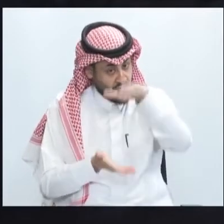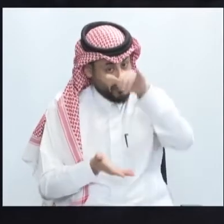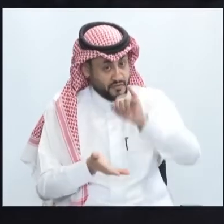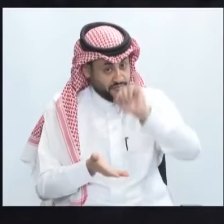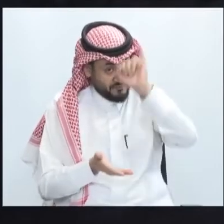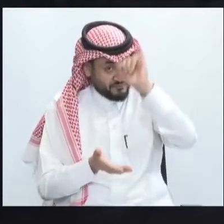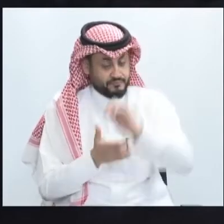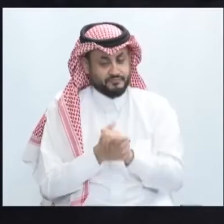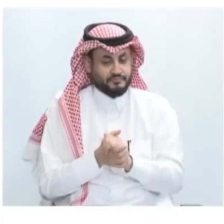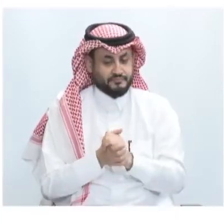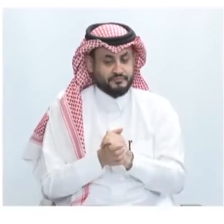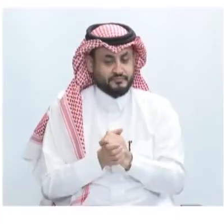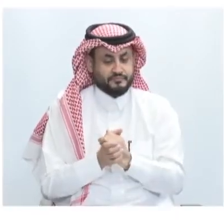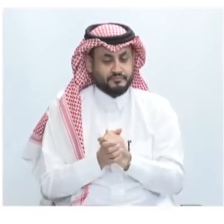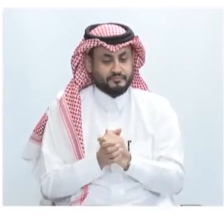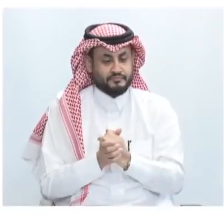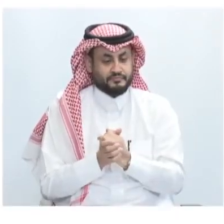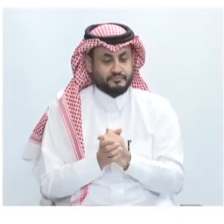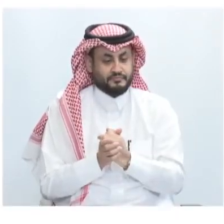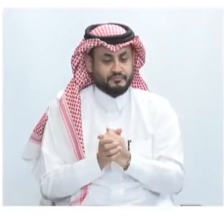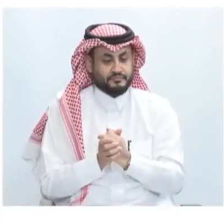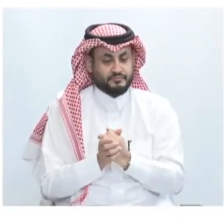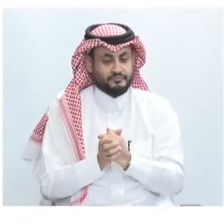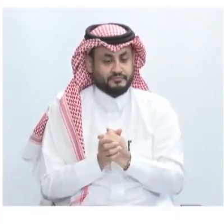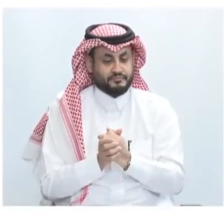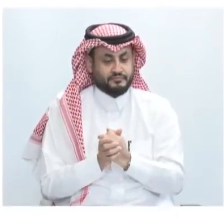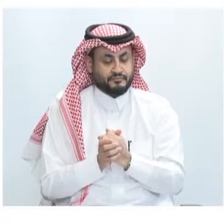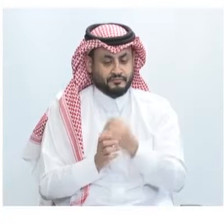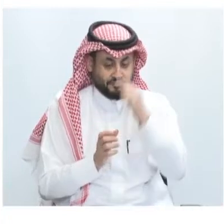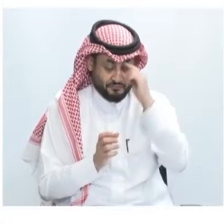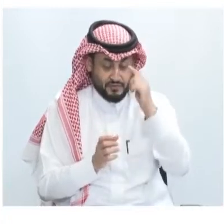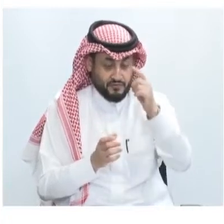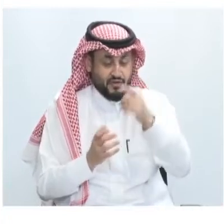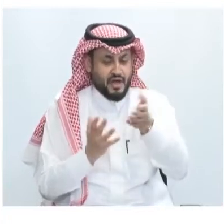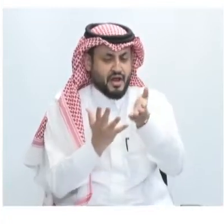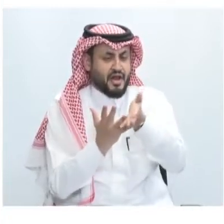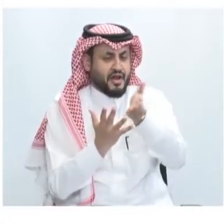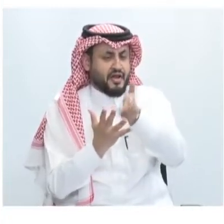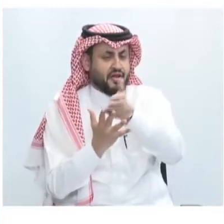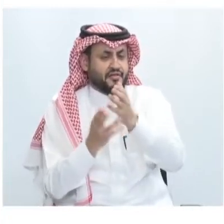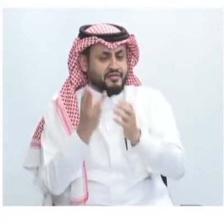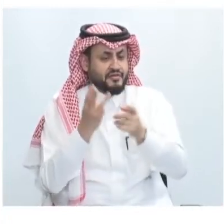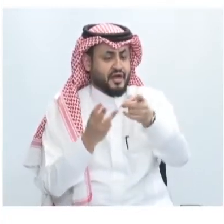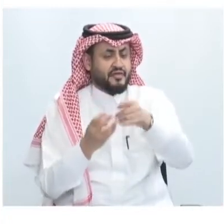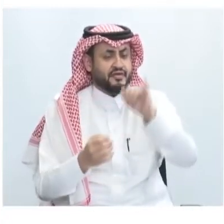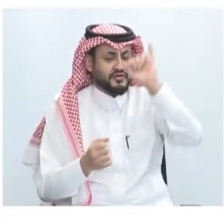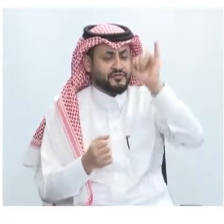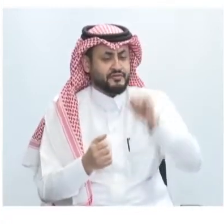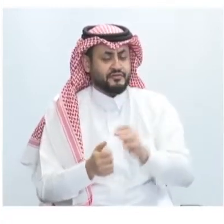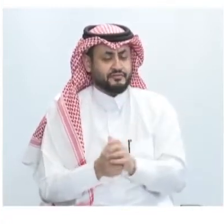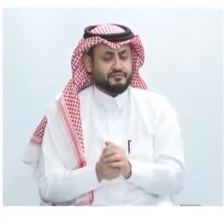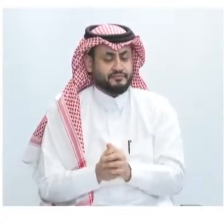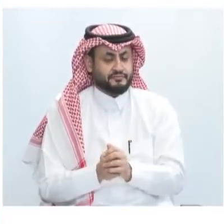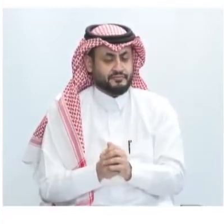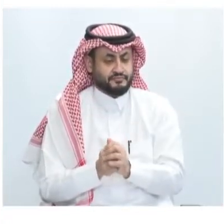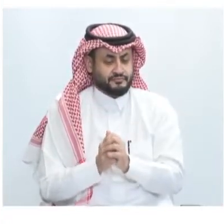That's right, excellent. Okay, now we have short letters, okay, like what? Like these